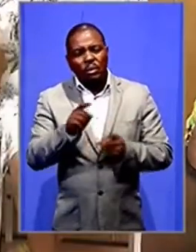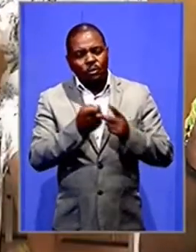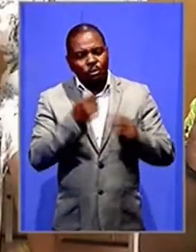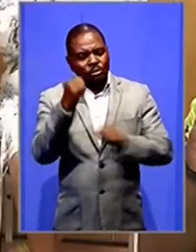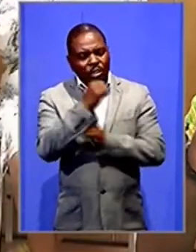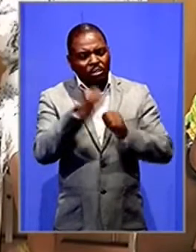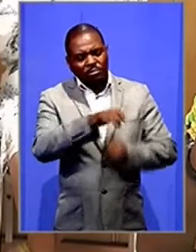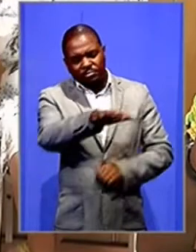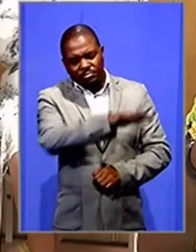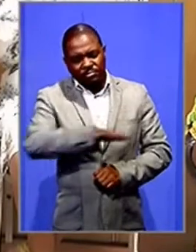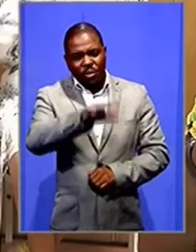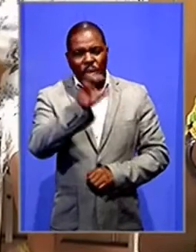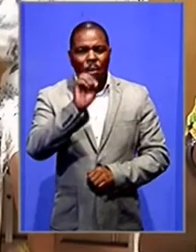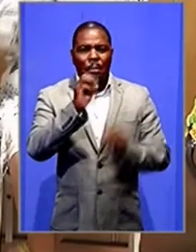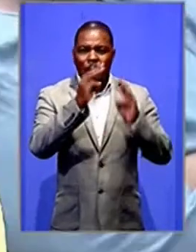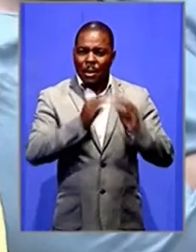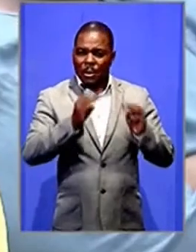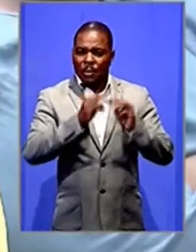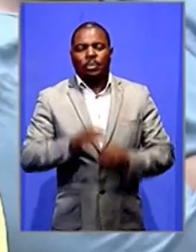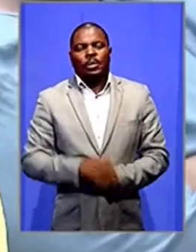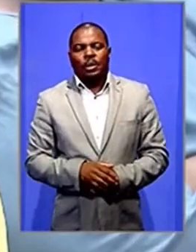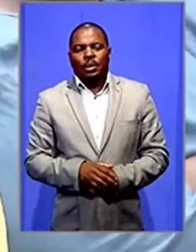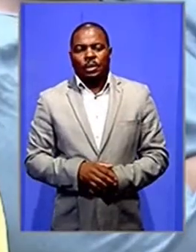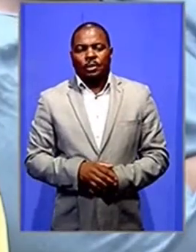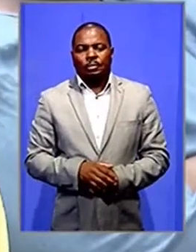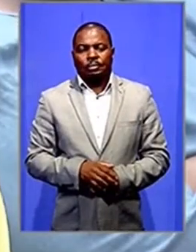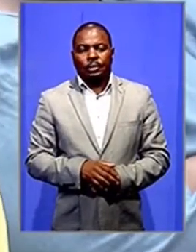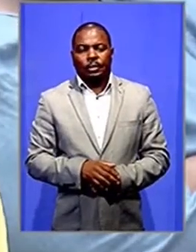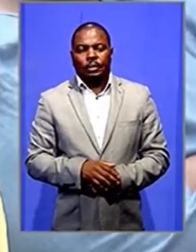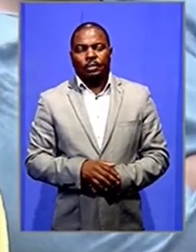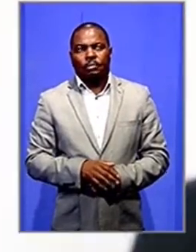Mangaung, especially